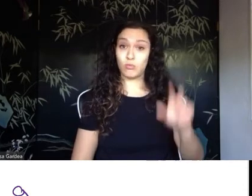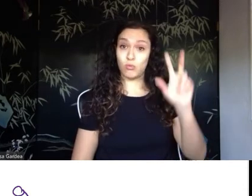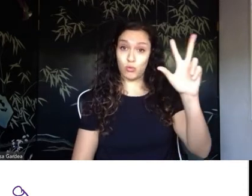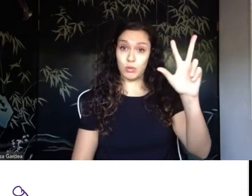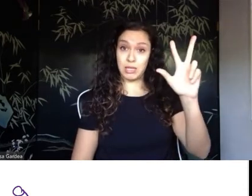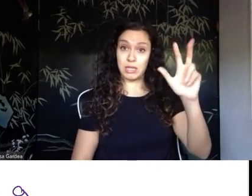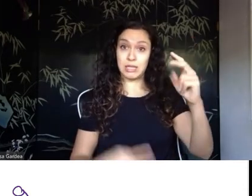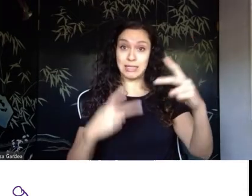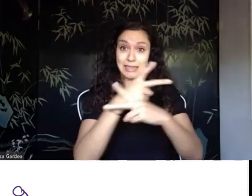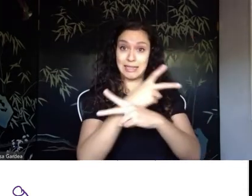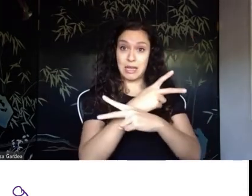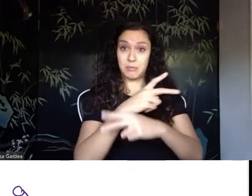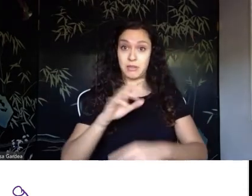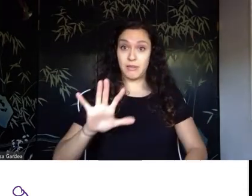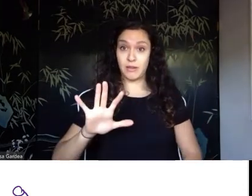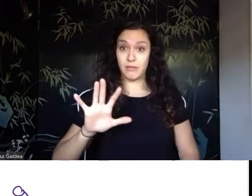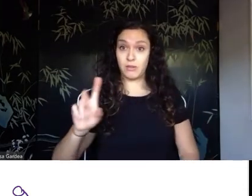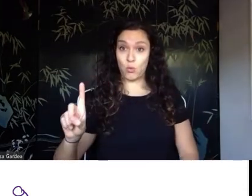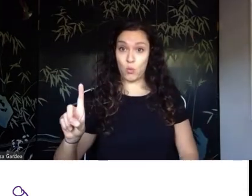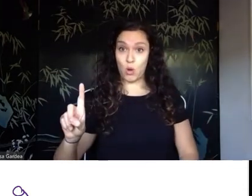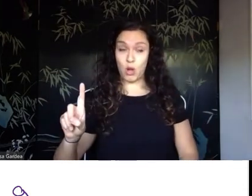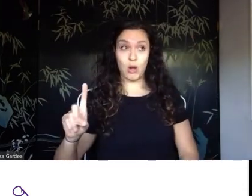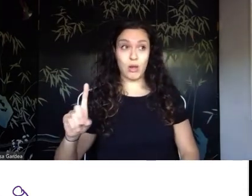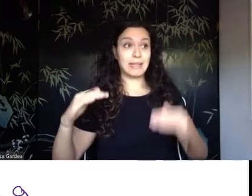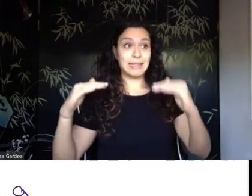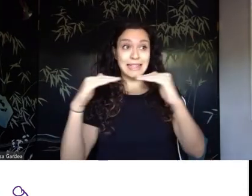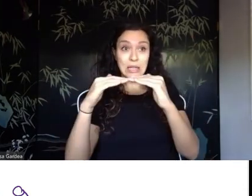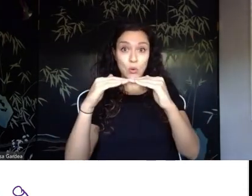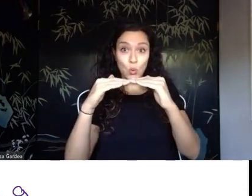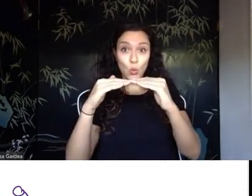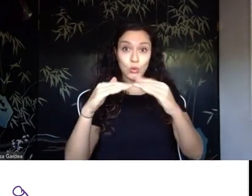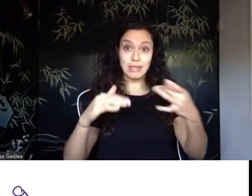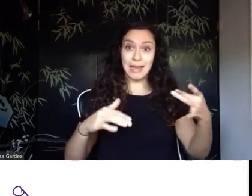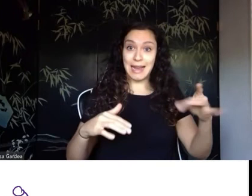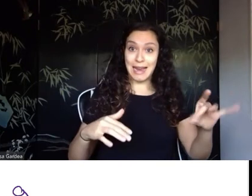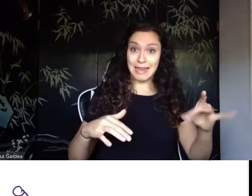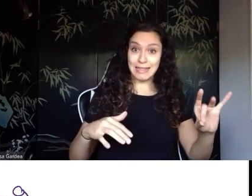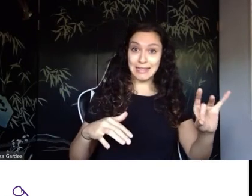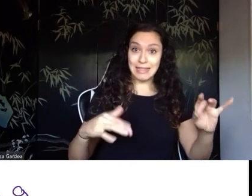I would say, okay, 3 times 51